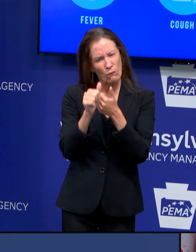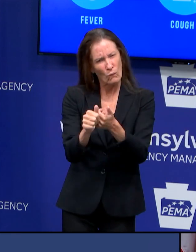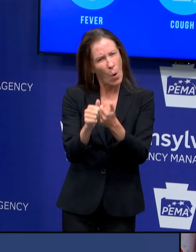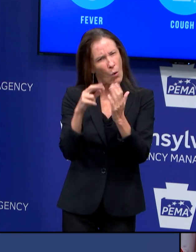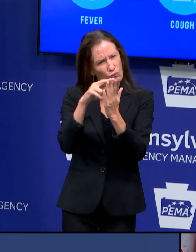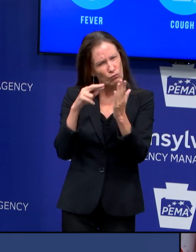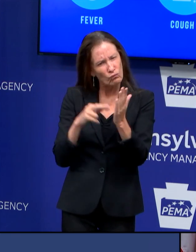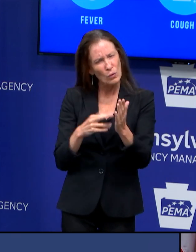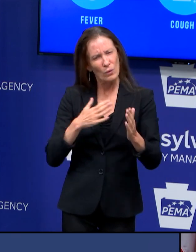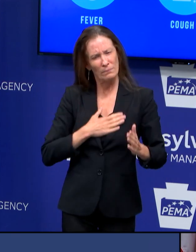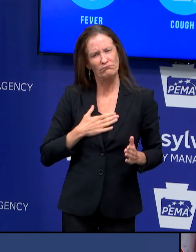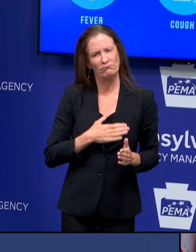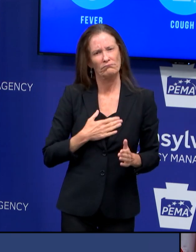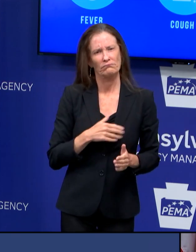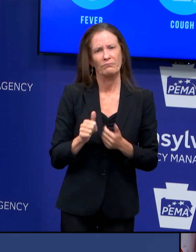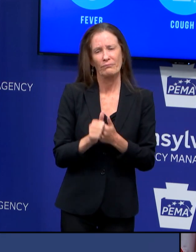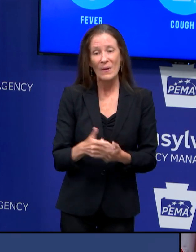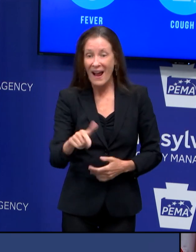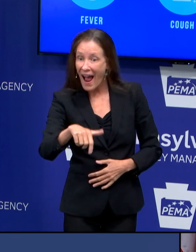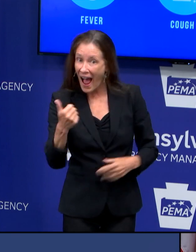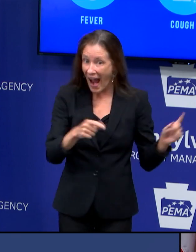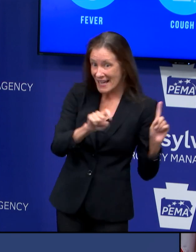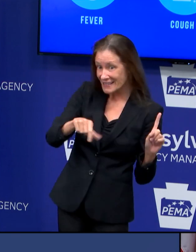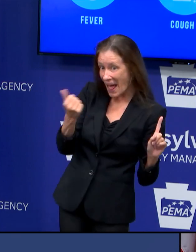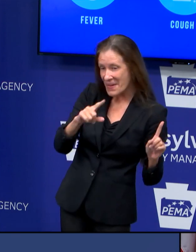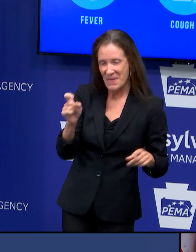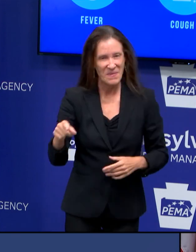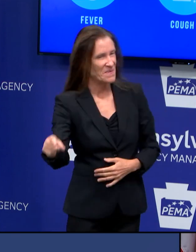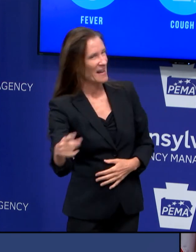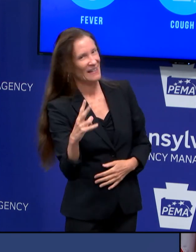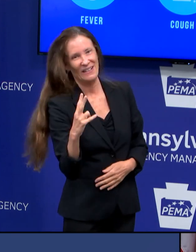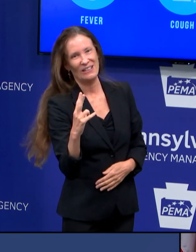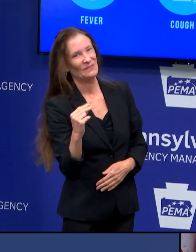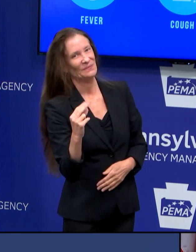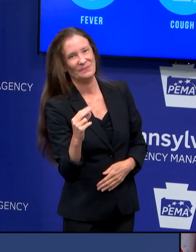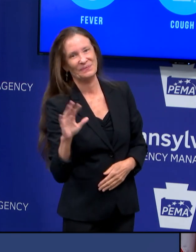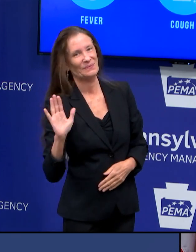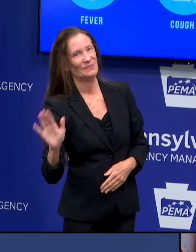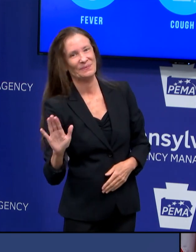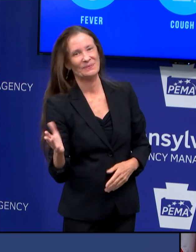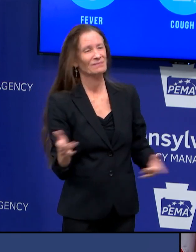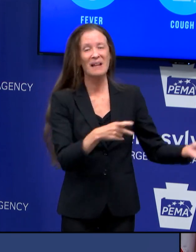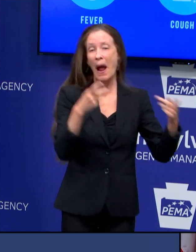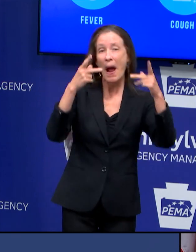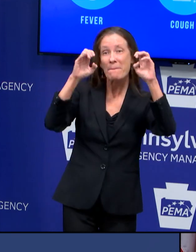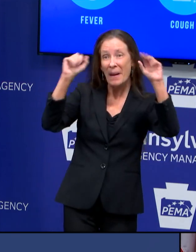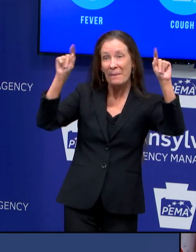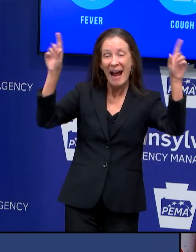Anything additional? Okay, well, on behalf of Pima and myself, thank you very much.